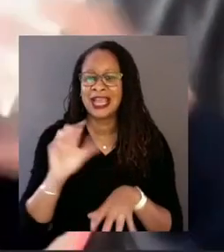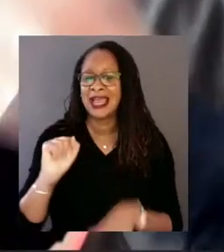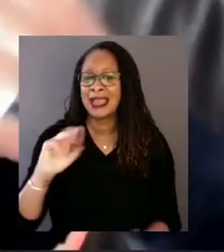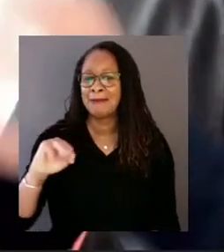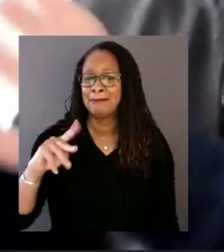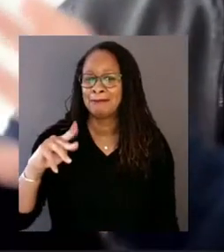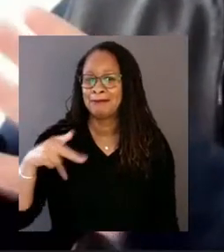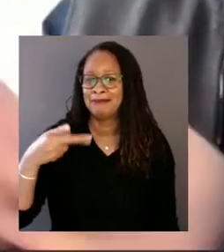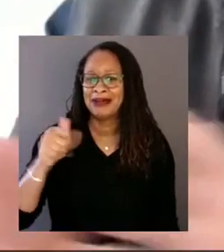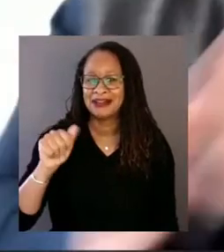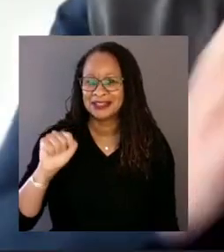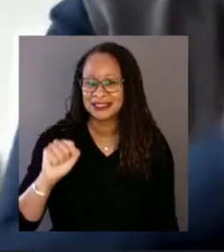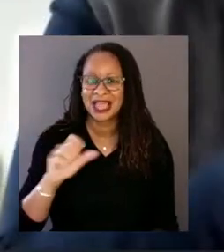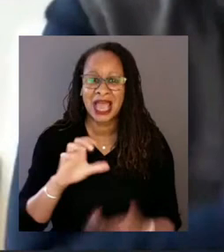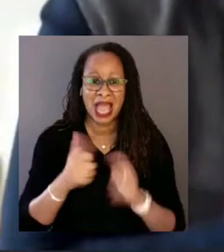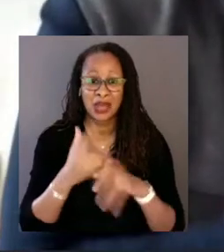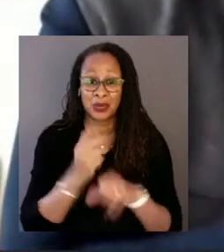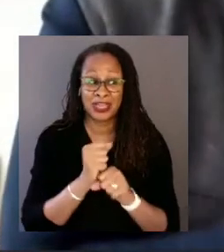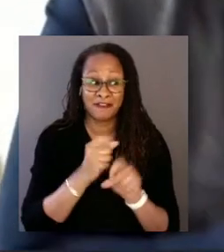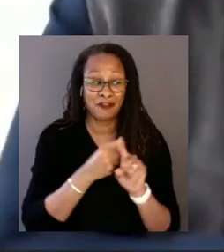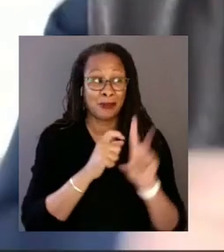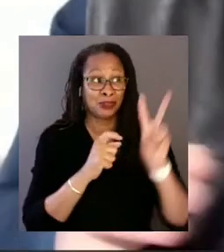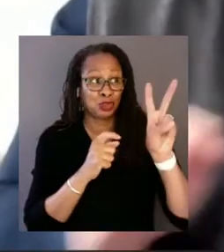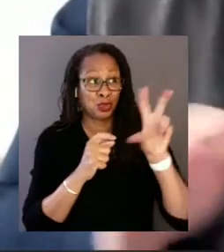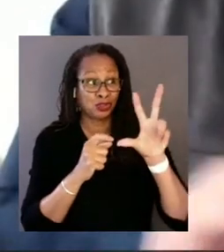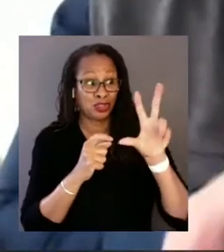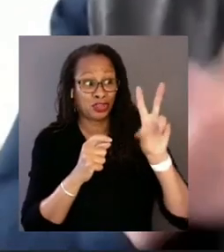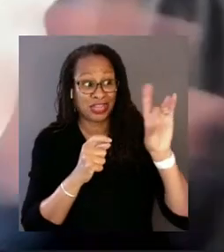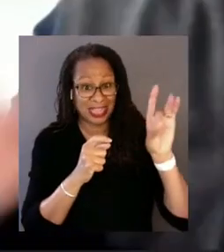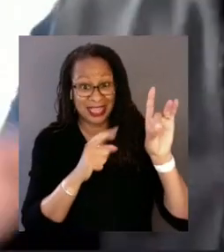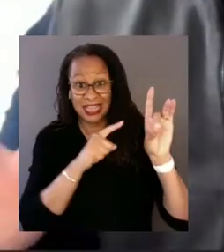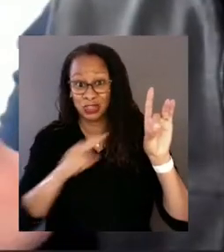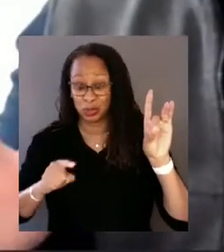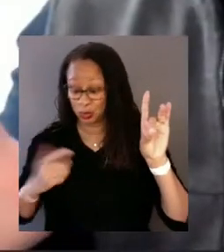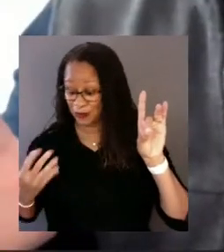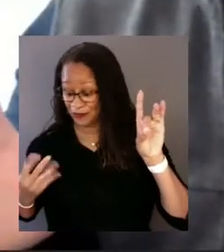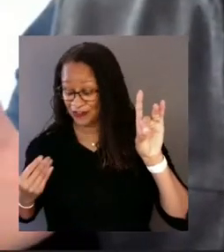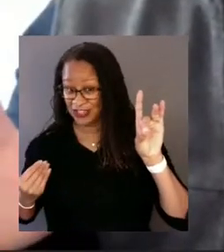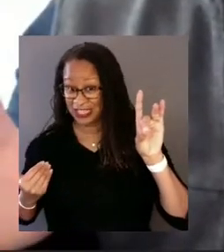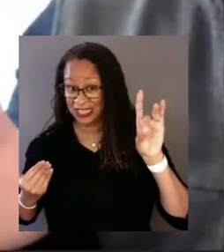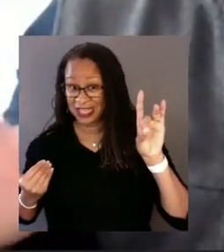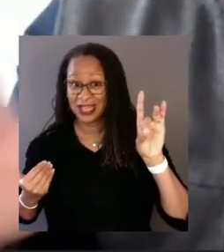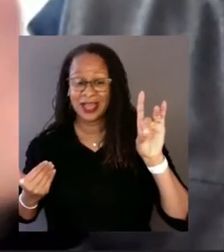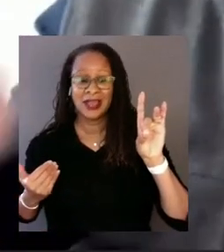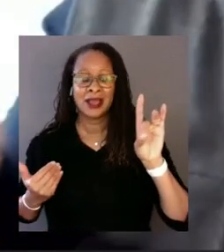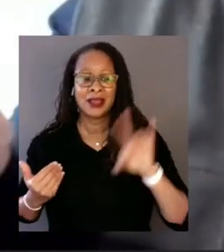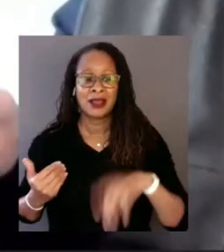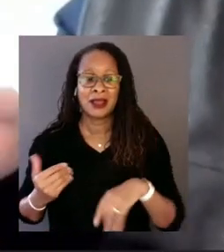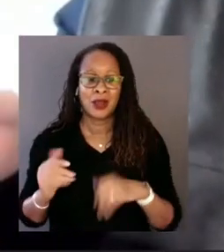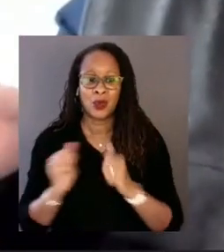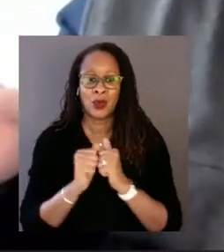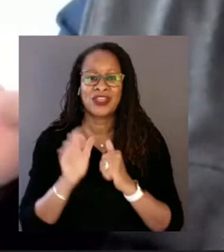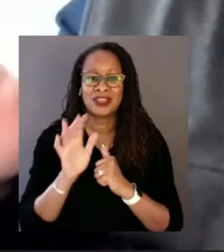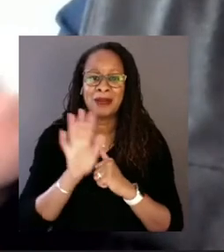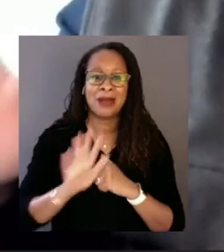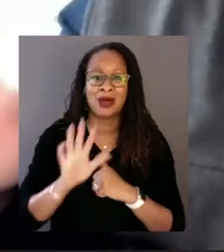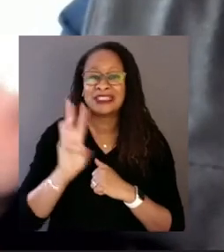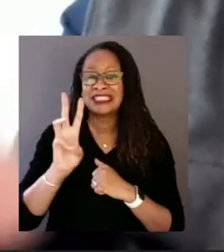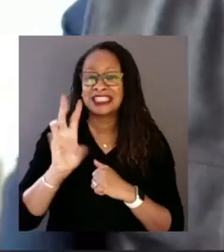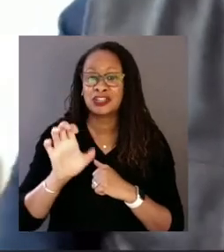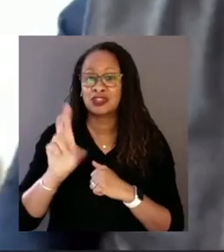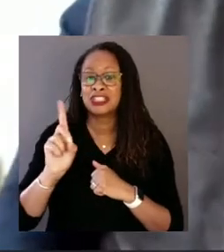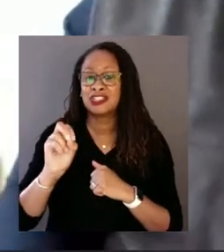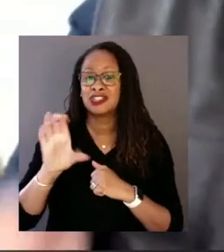from 238 to then 15, by the way, with about 600 Doc Branch members, which is what people fail